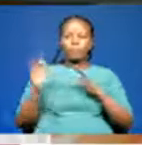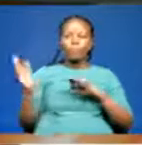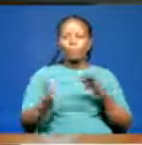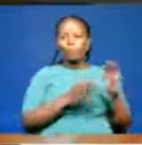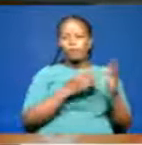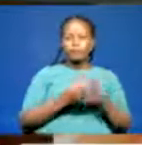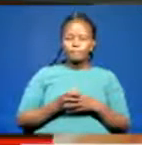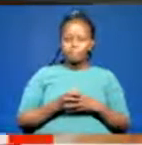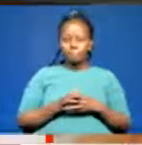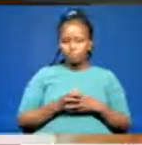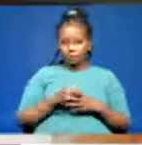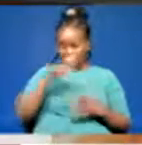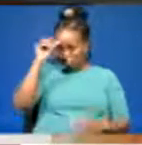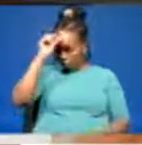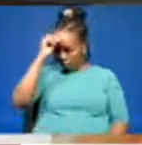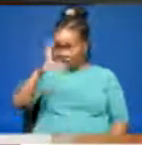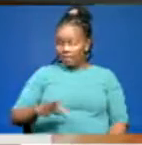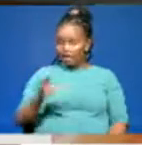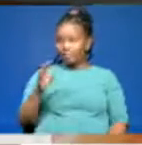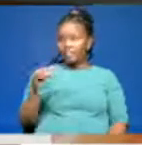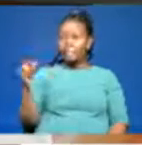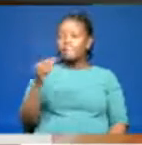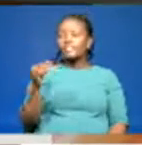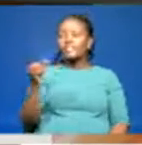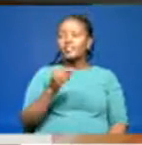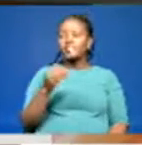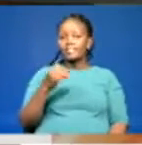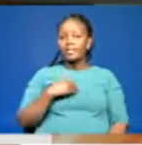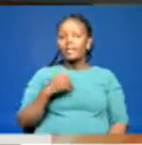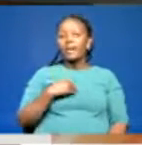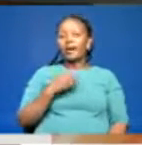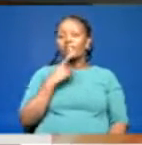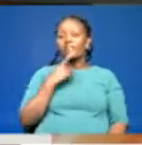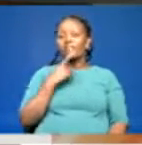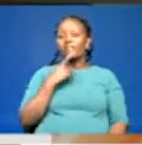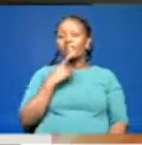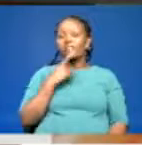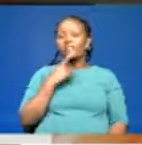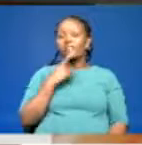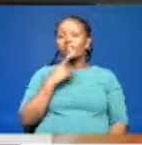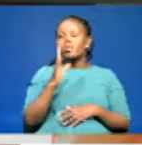Garissa Governor Nathif Jama has listed food security, water and health.